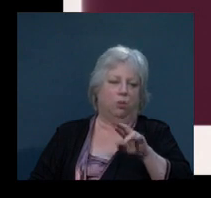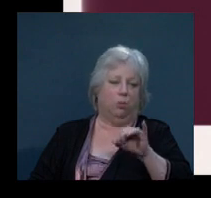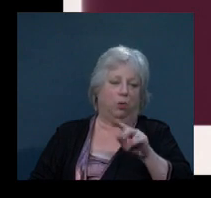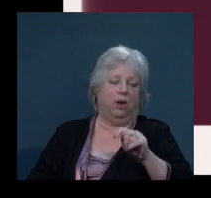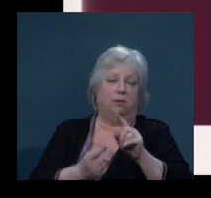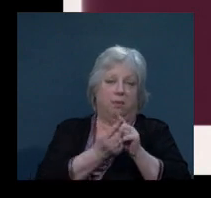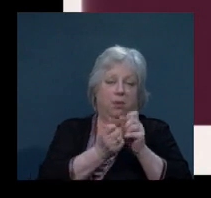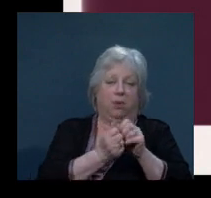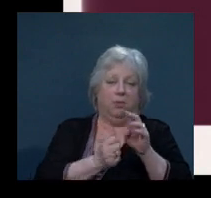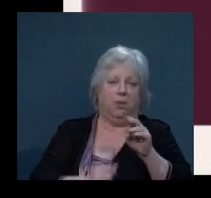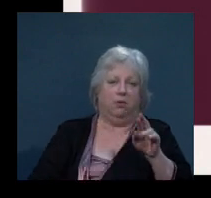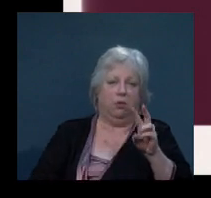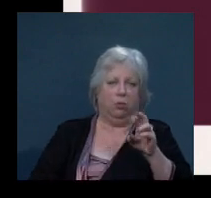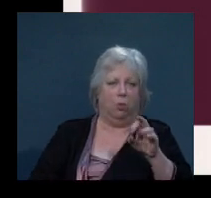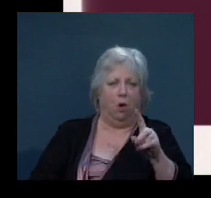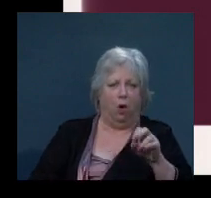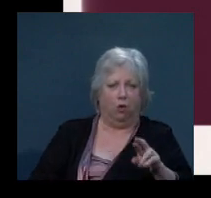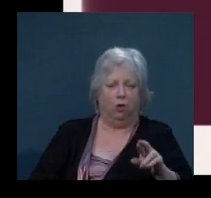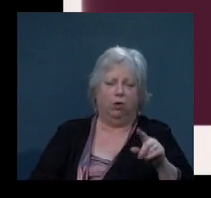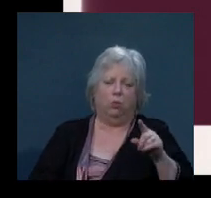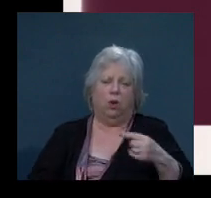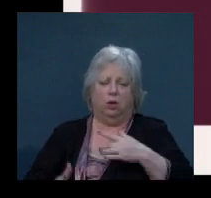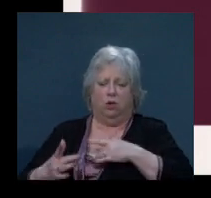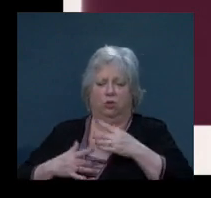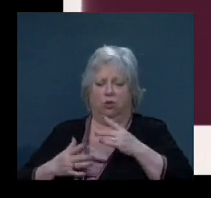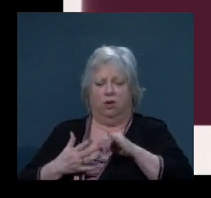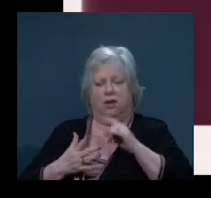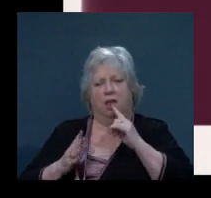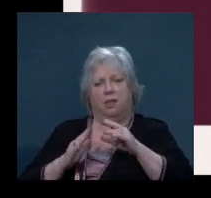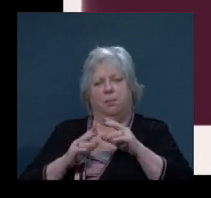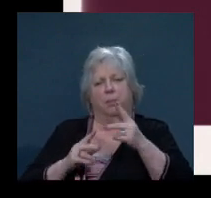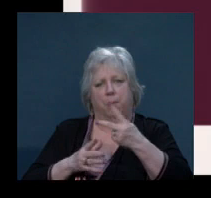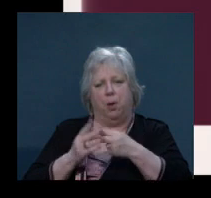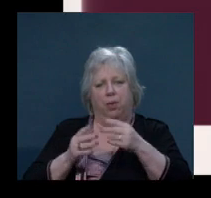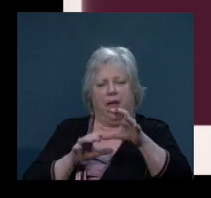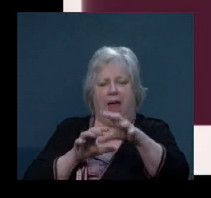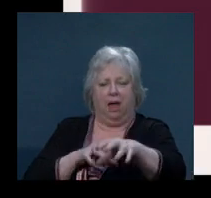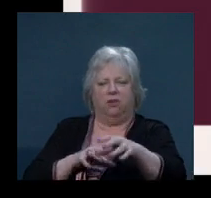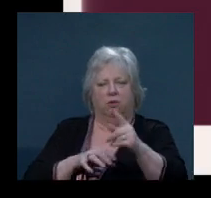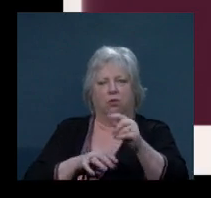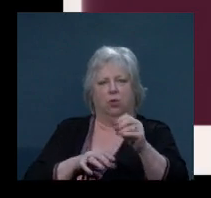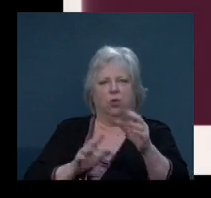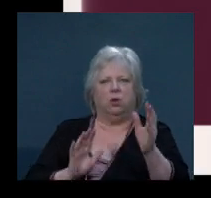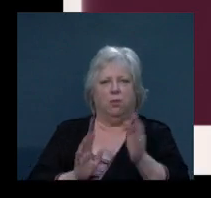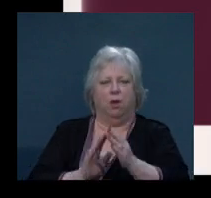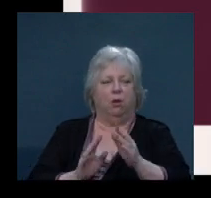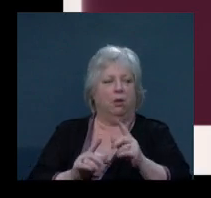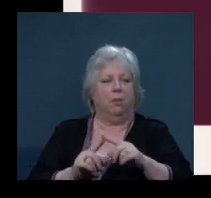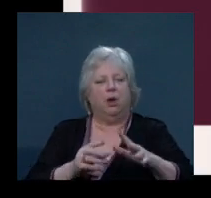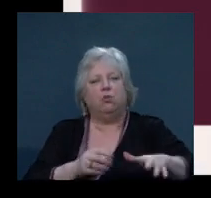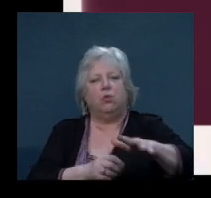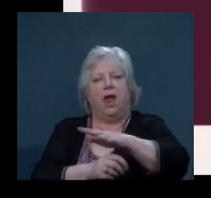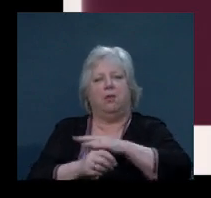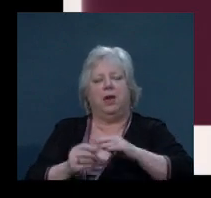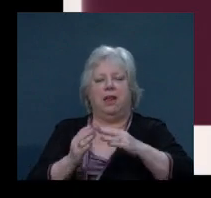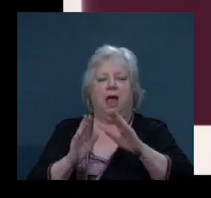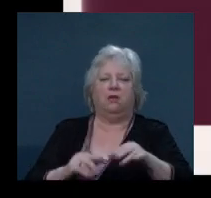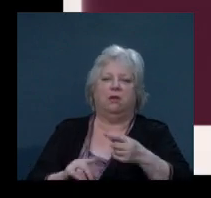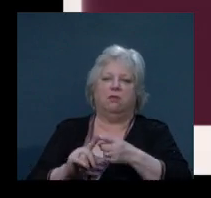concerns was the houses were too small. And so if you look, the houses all around me range